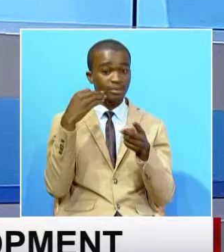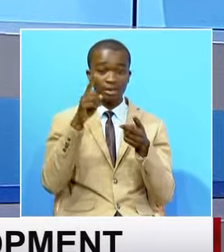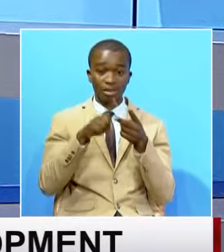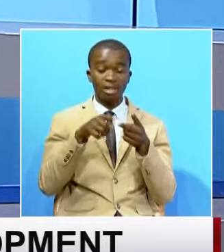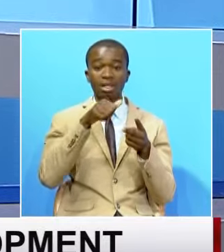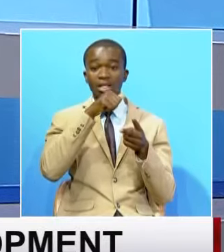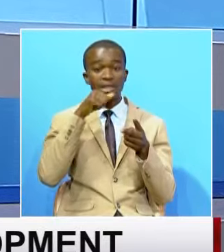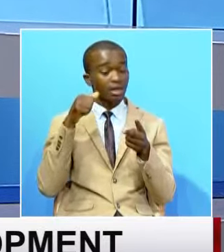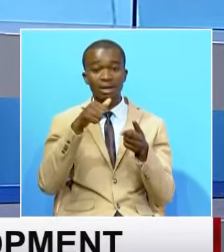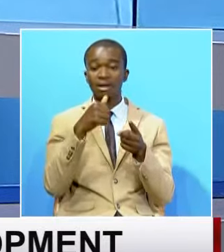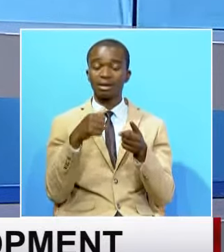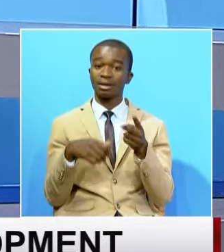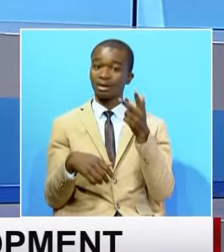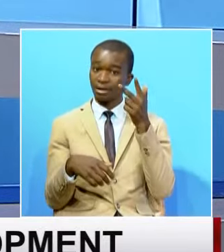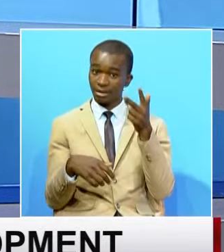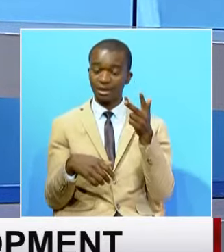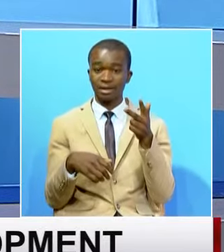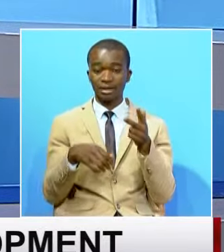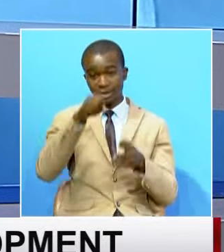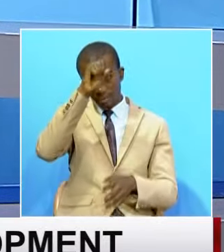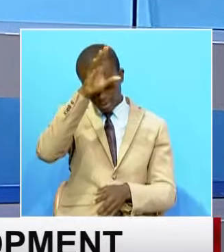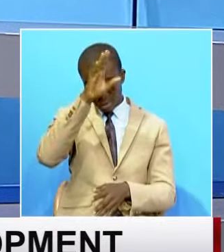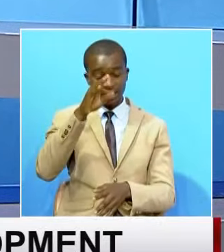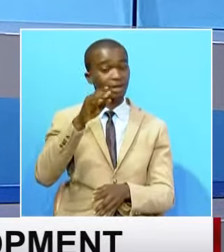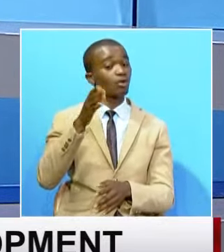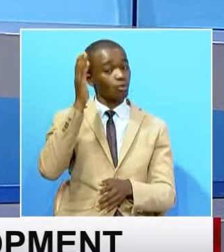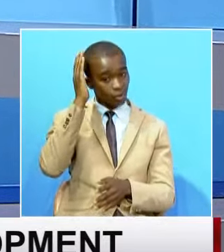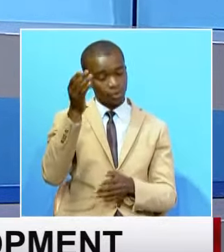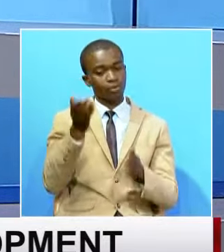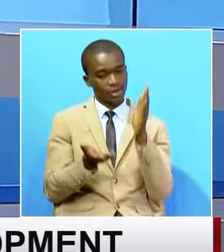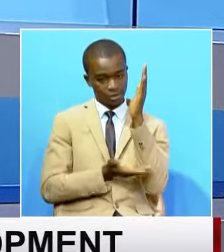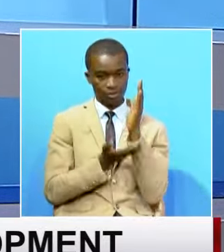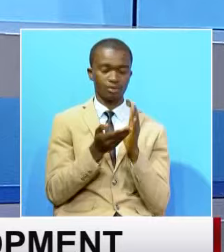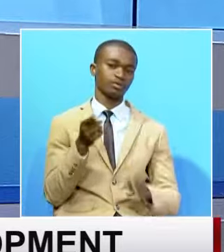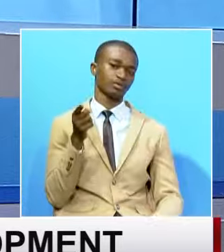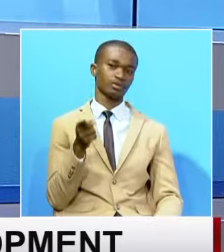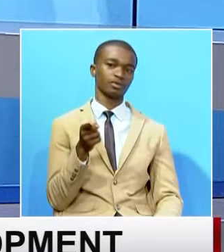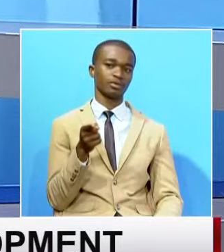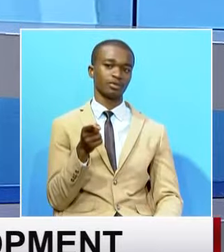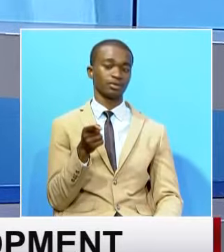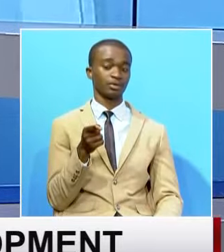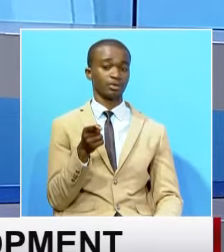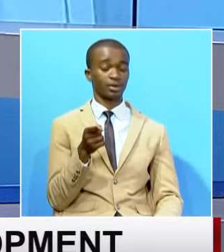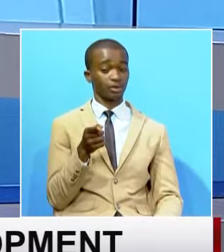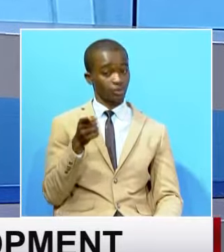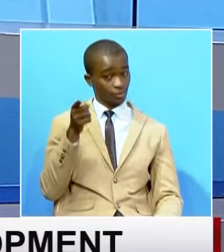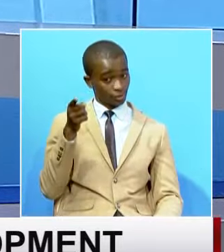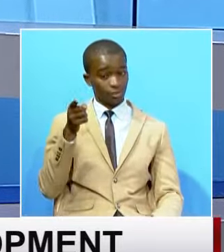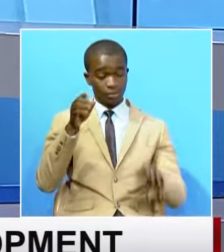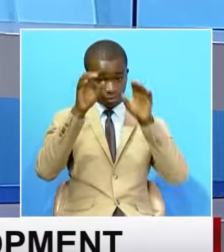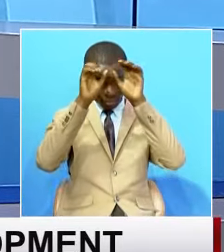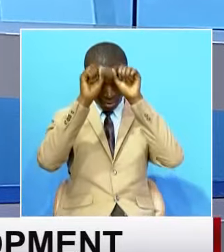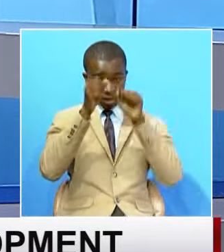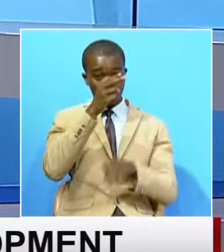investment. Speaking on arrival at Chienge Airstrip before proceeding to grace the Wilile traditional ceremony for the